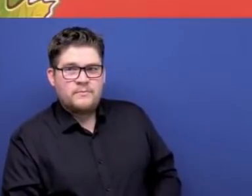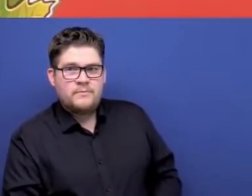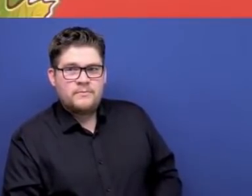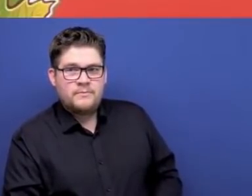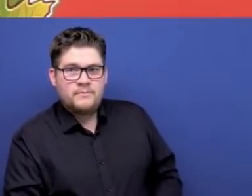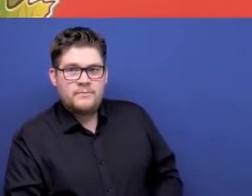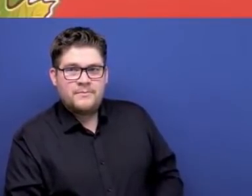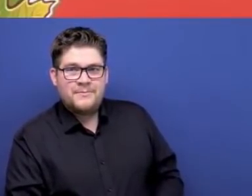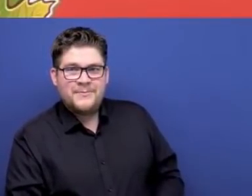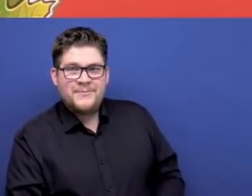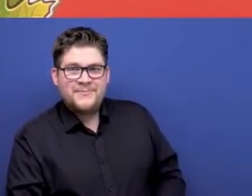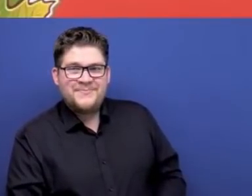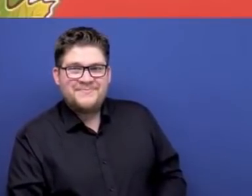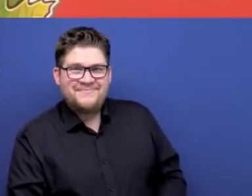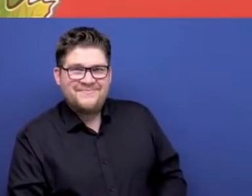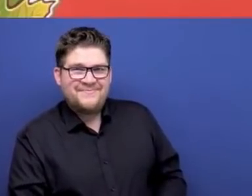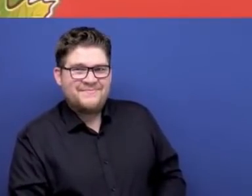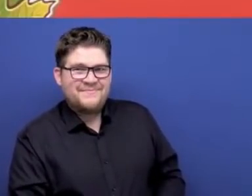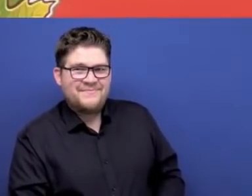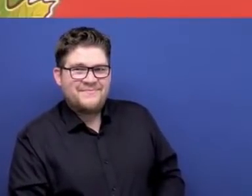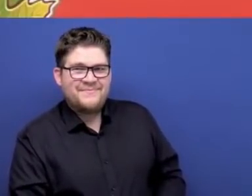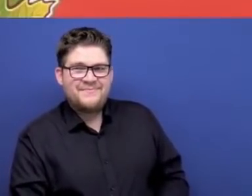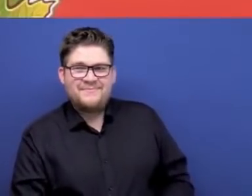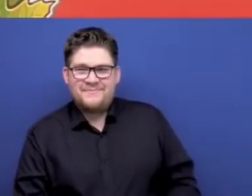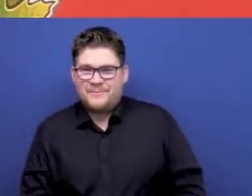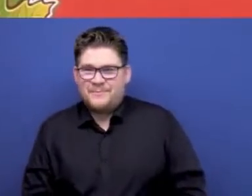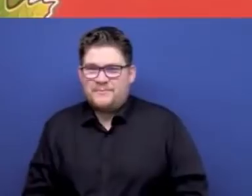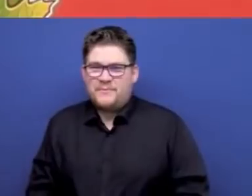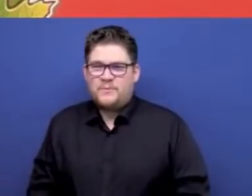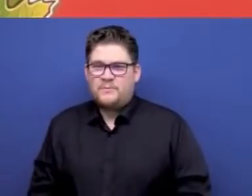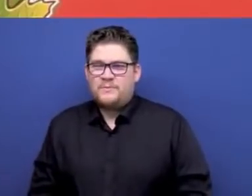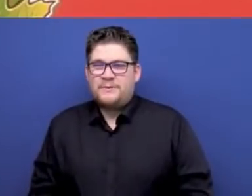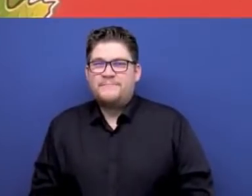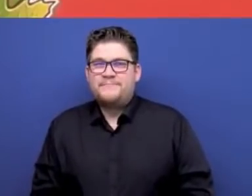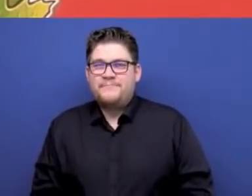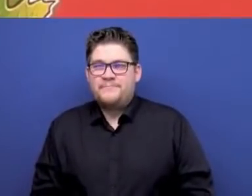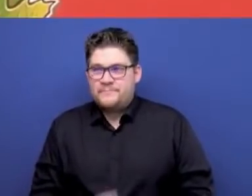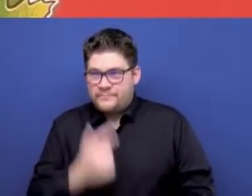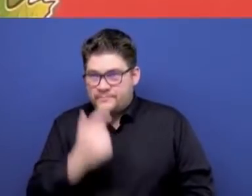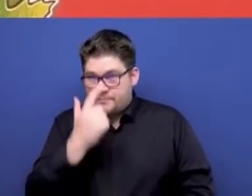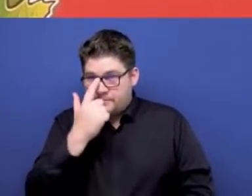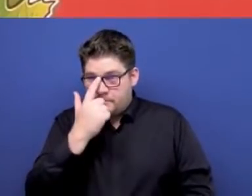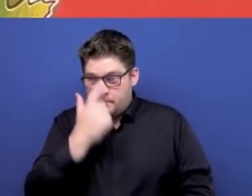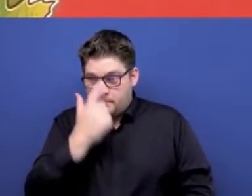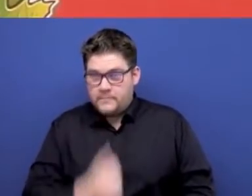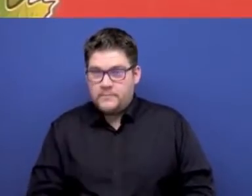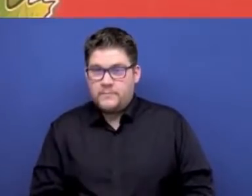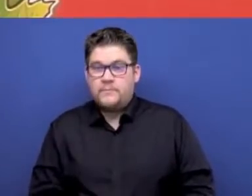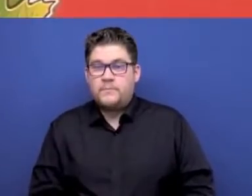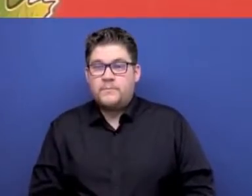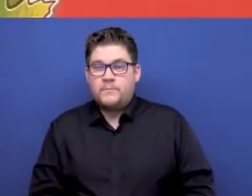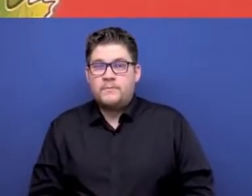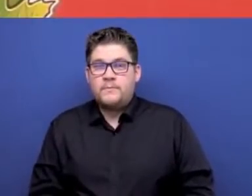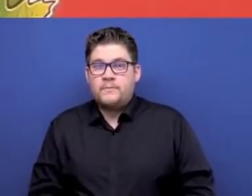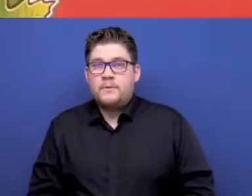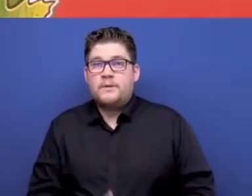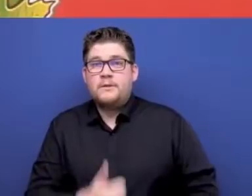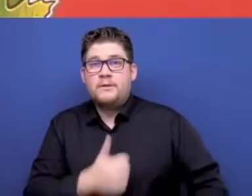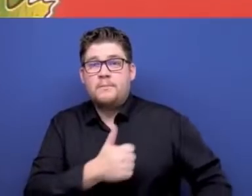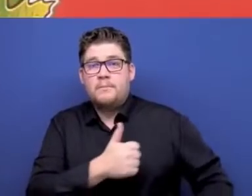My question is, the armed forces have arrived in Penticton and they've also been deployed